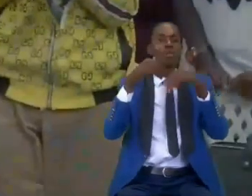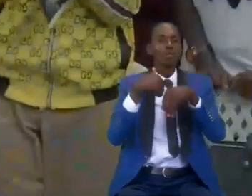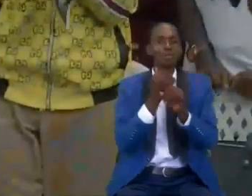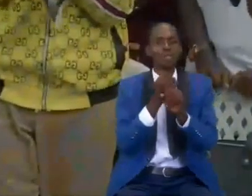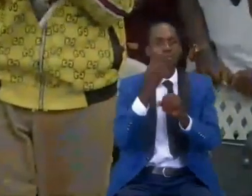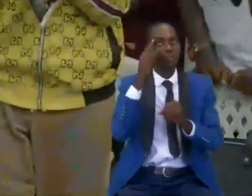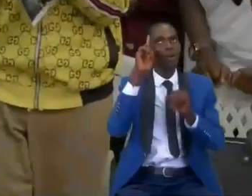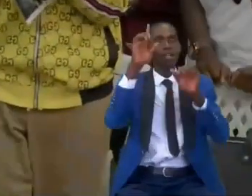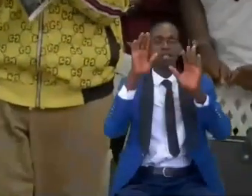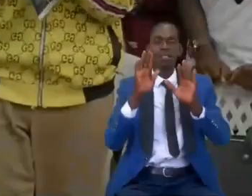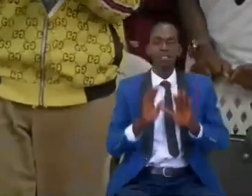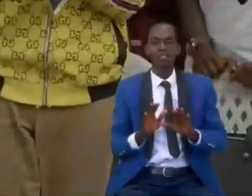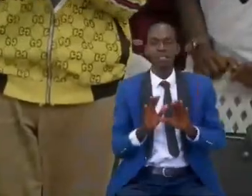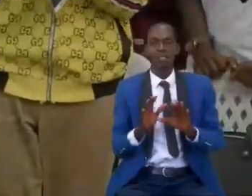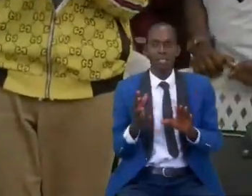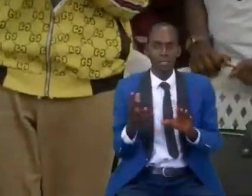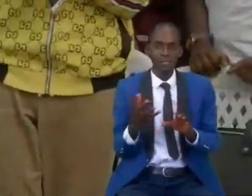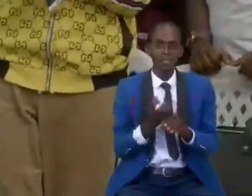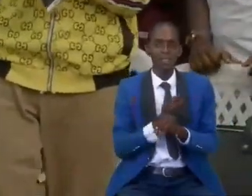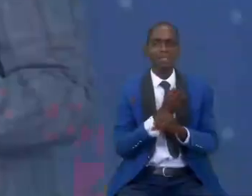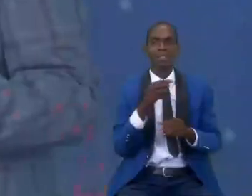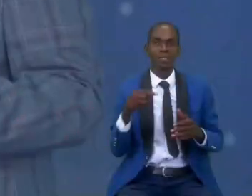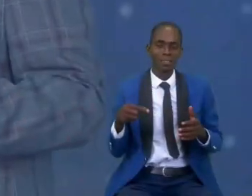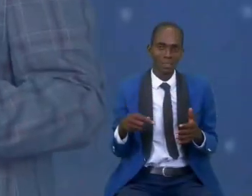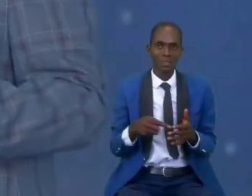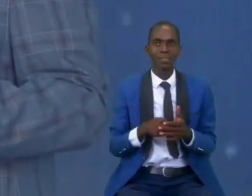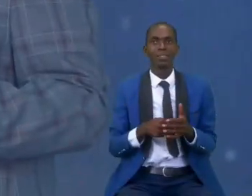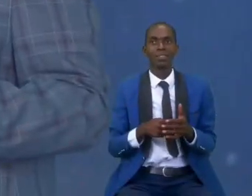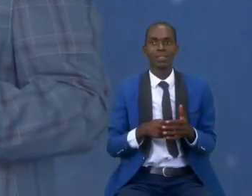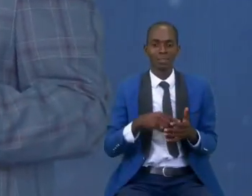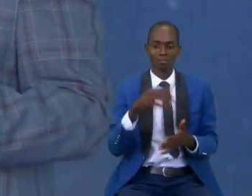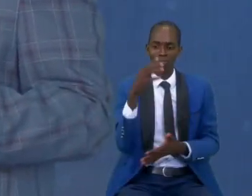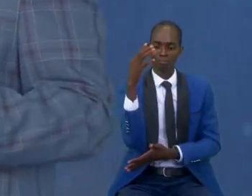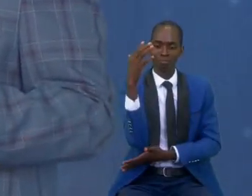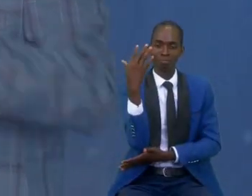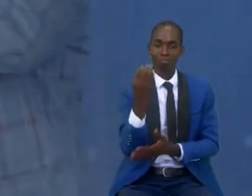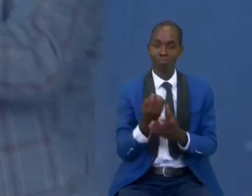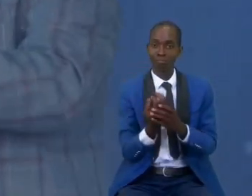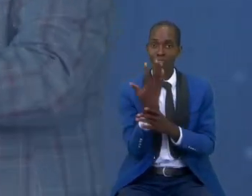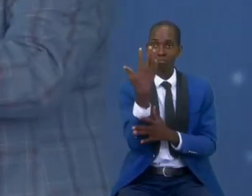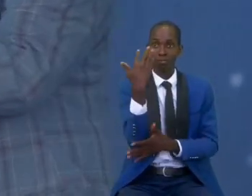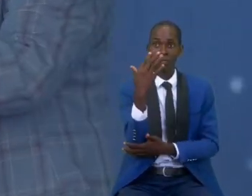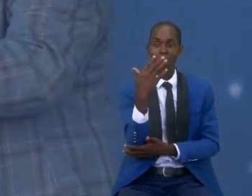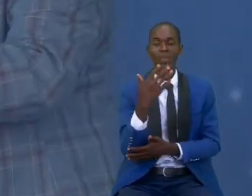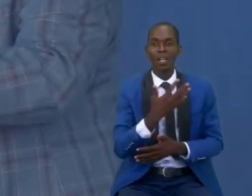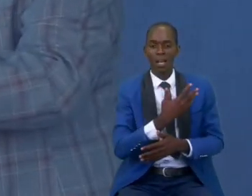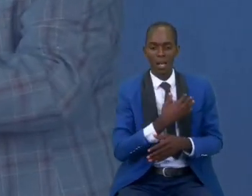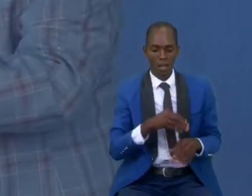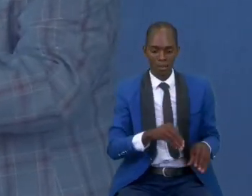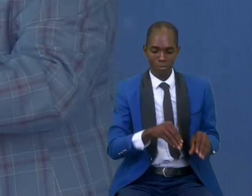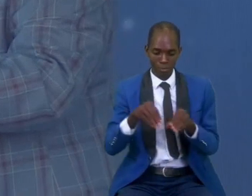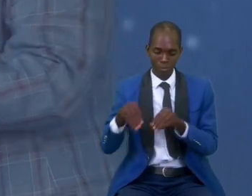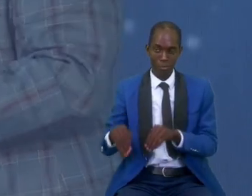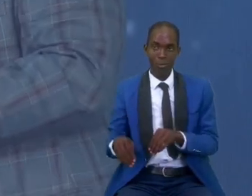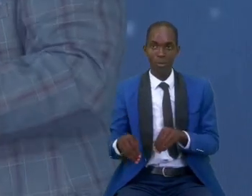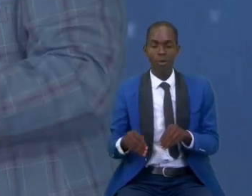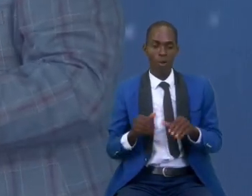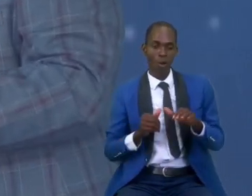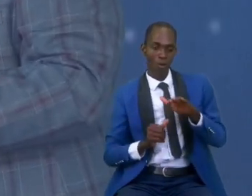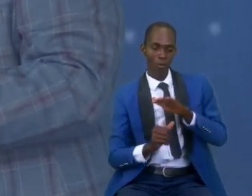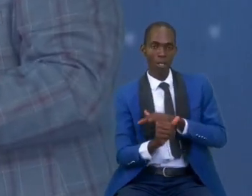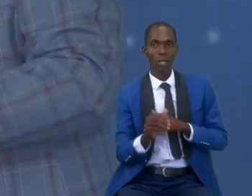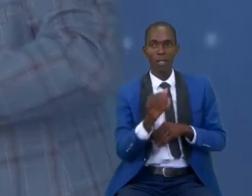grass and put it under a microscope and see all the pattern. See